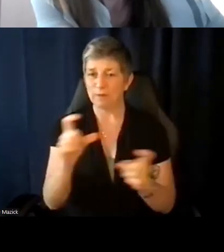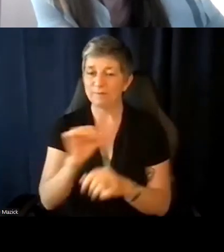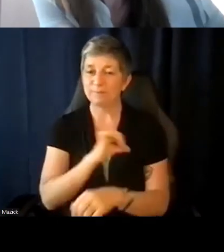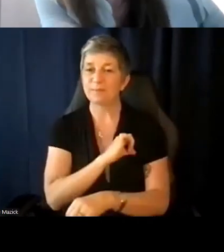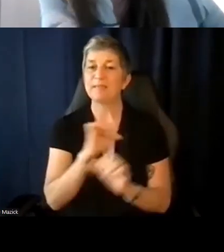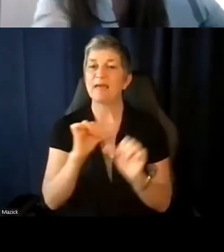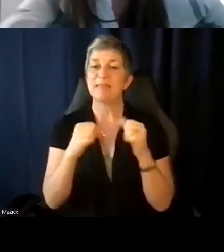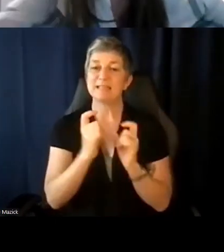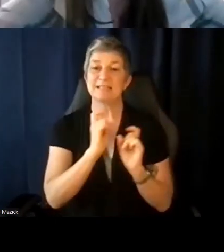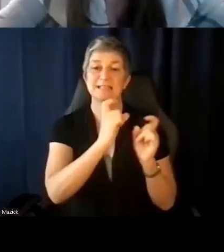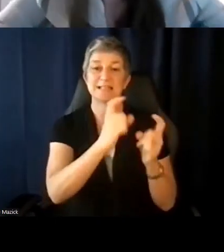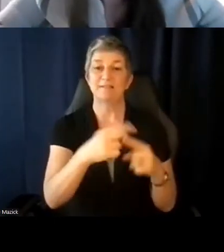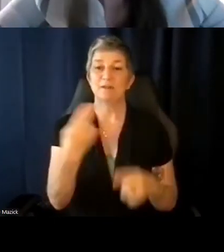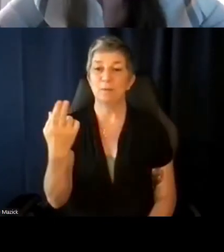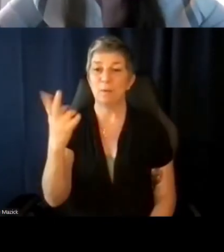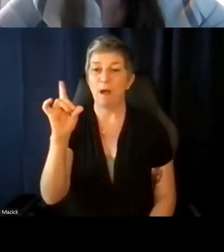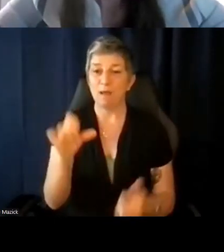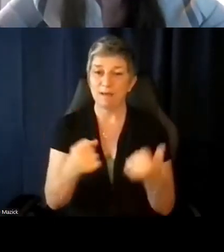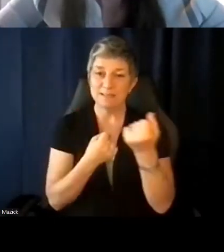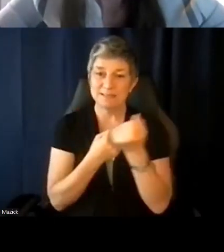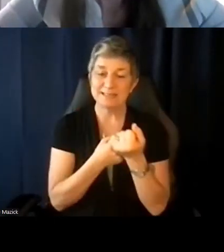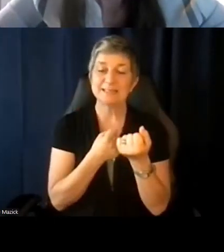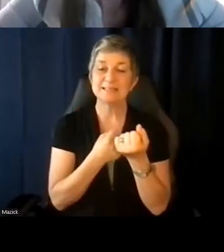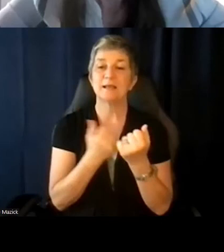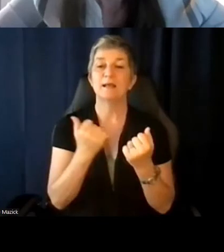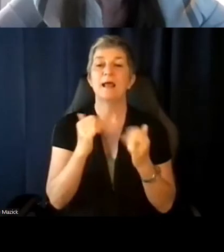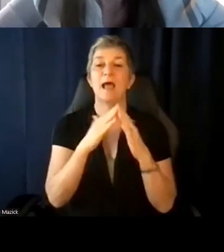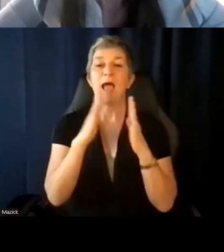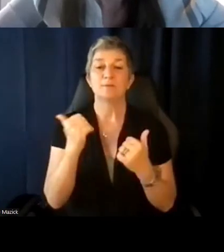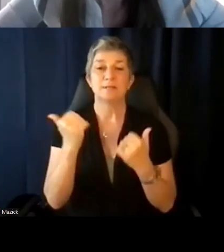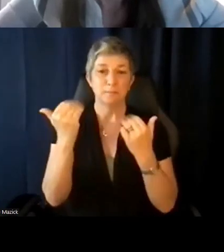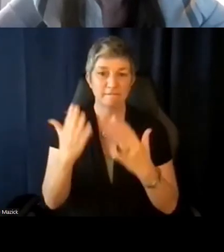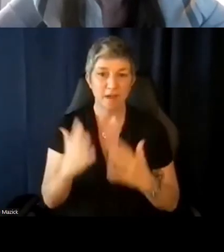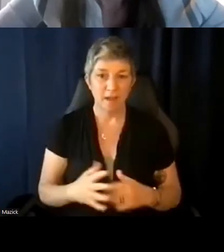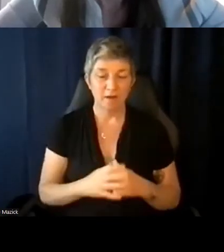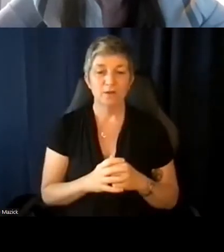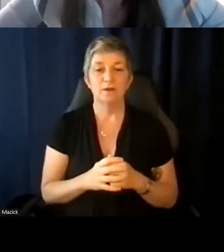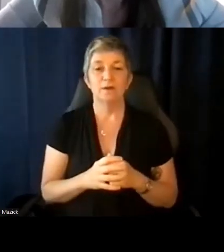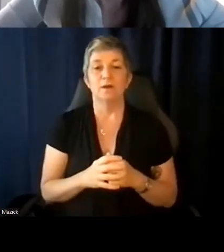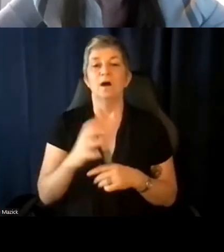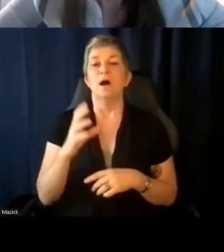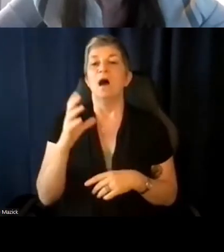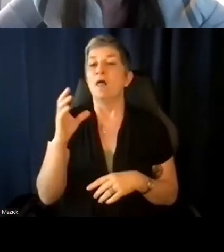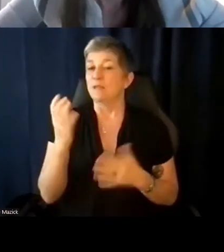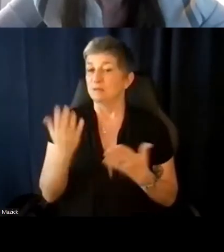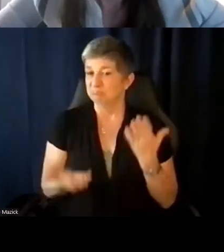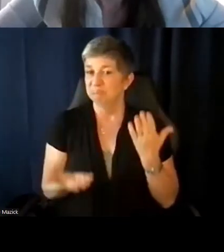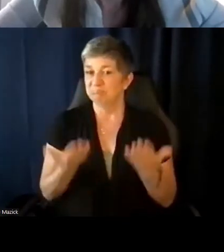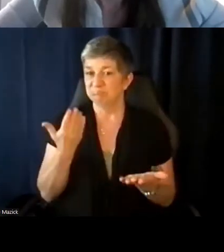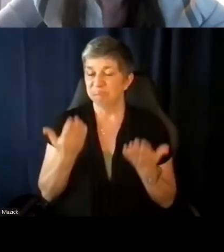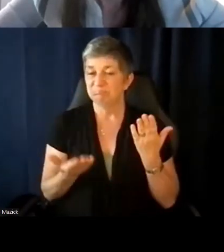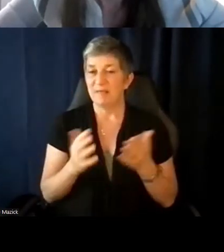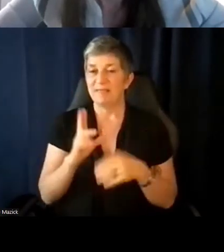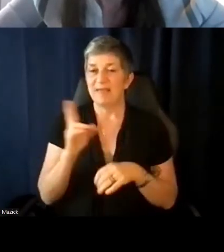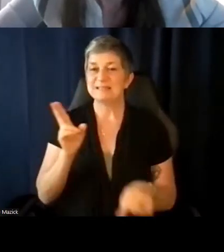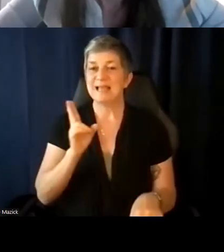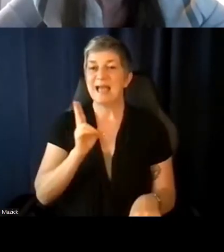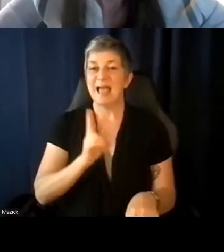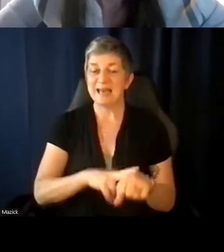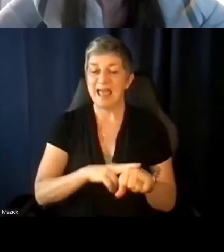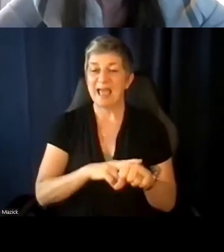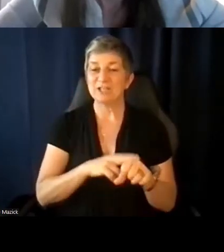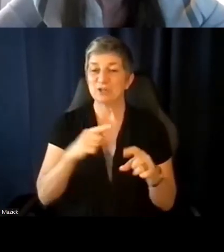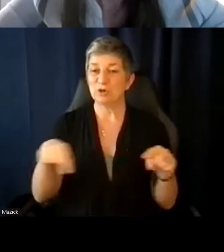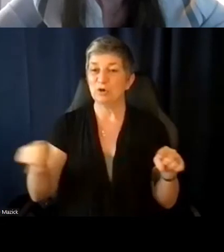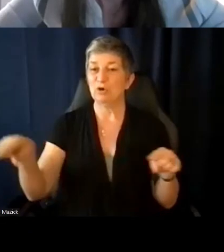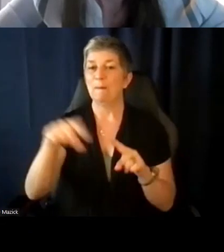to HUD-assisted housing providers. And so there is a possibility that that's like a natural outflow of that, but I also wanna